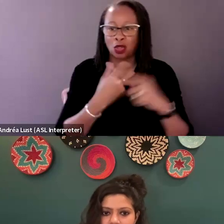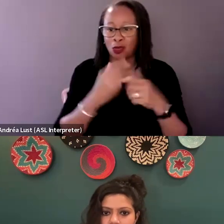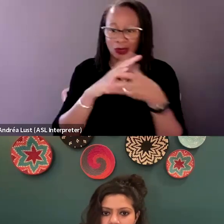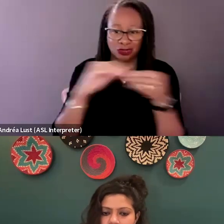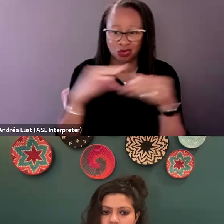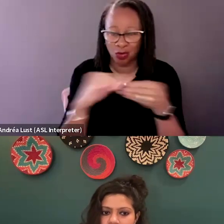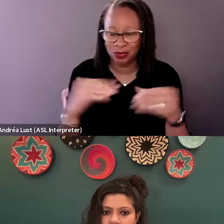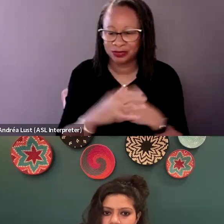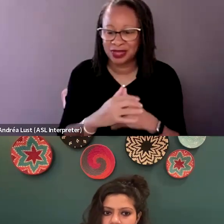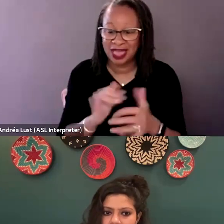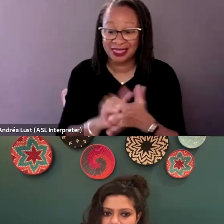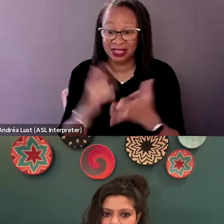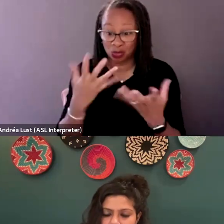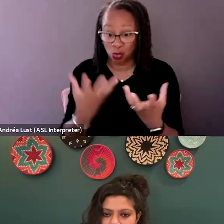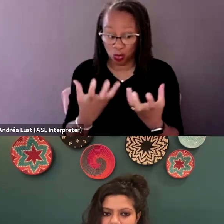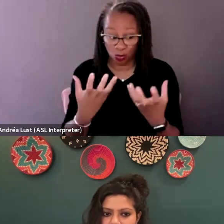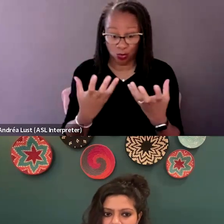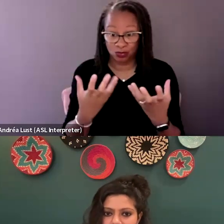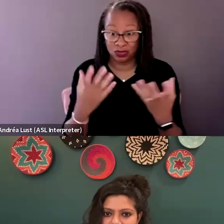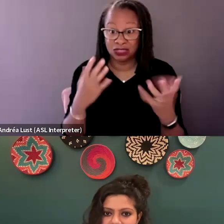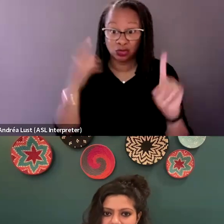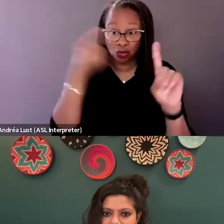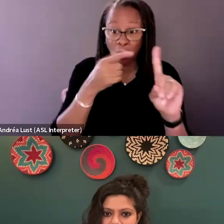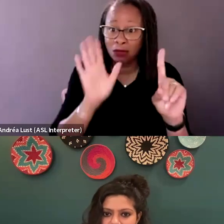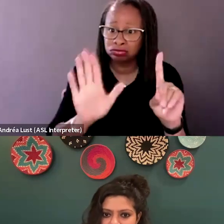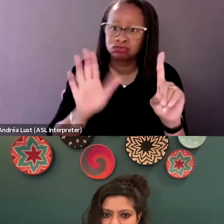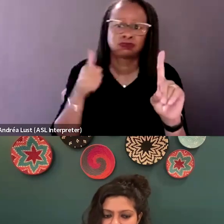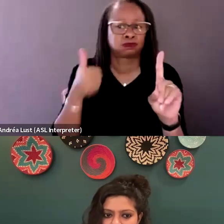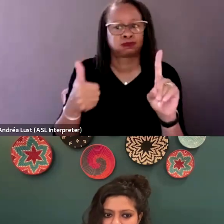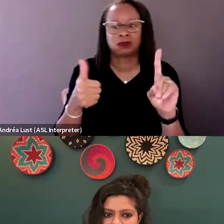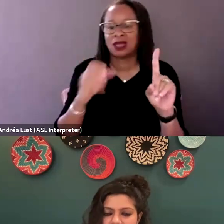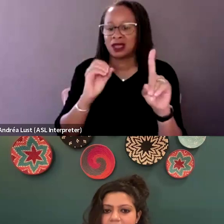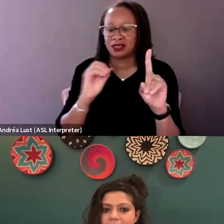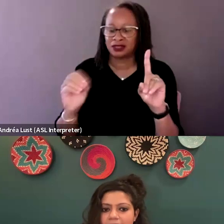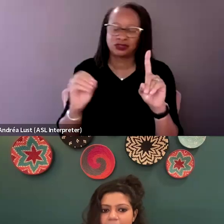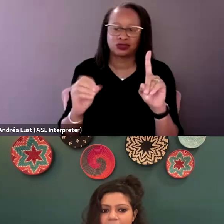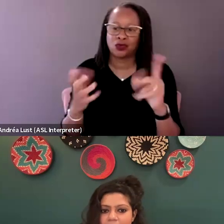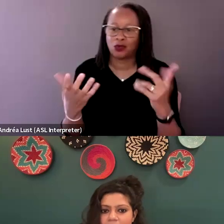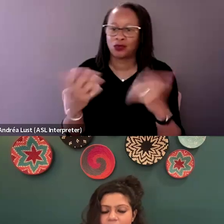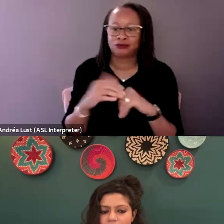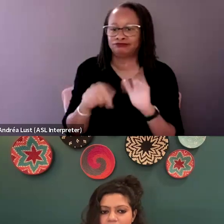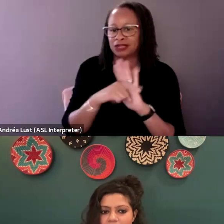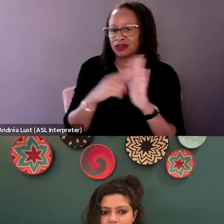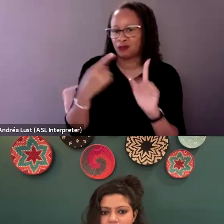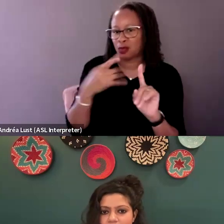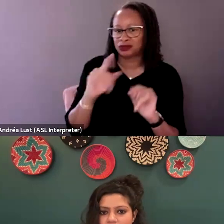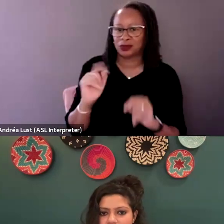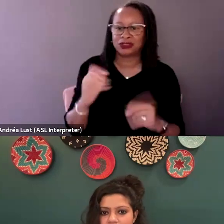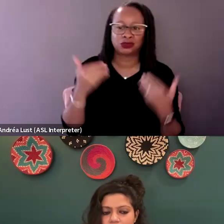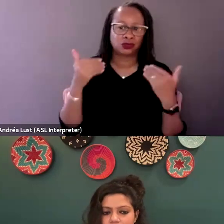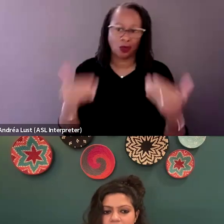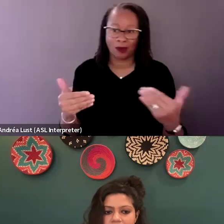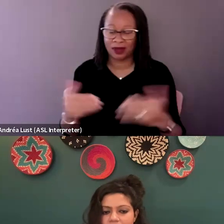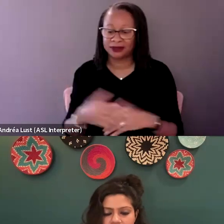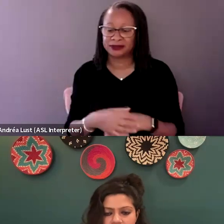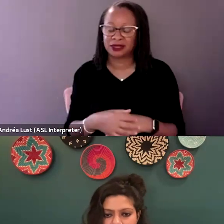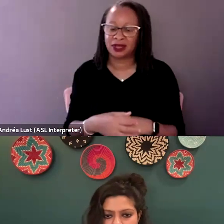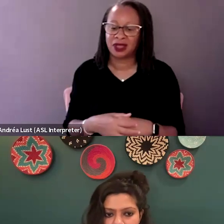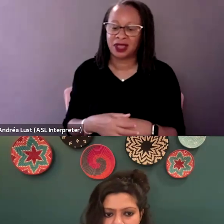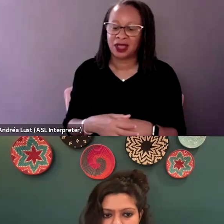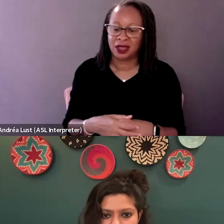you're occupying these things. But more than that, I think power in the sense of knowledge, which is undeniable. And that's the kind of